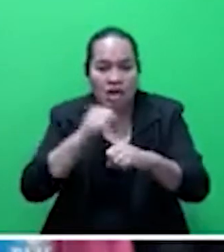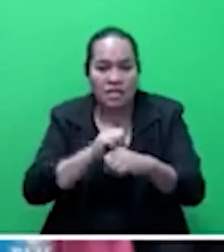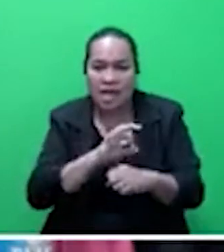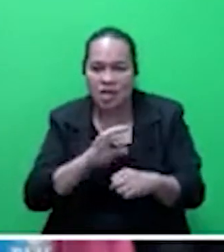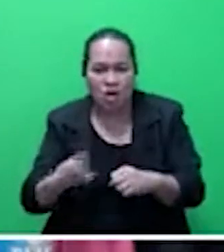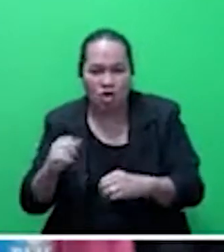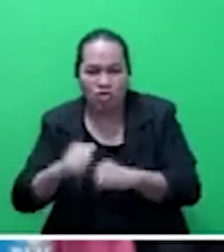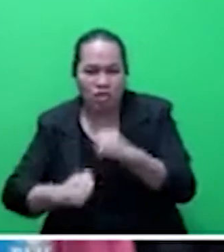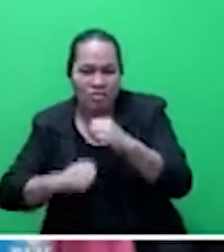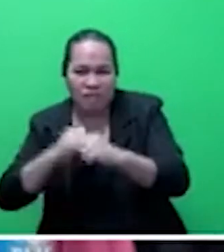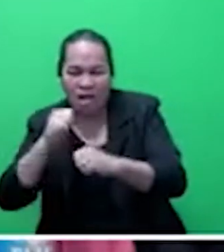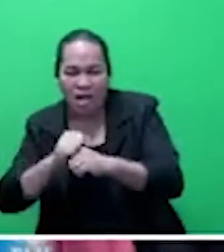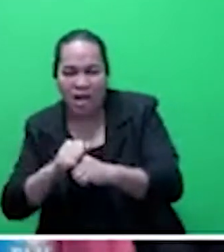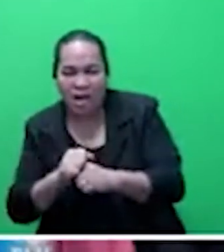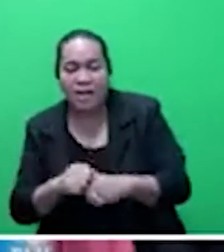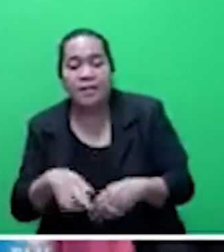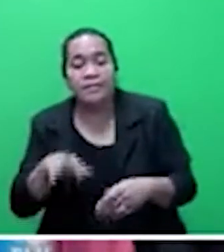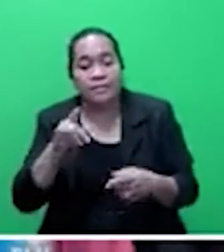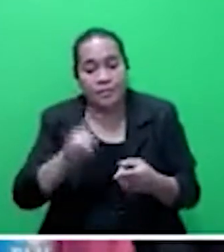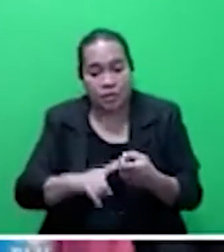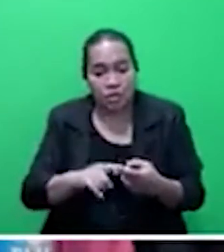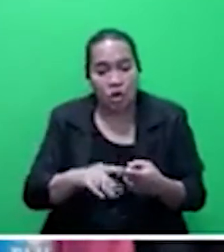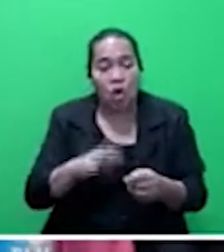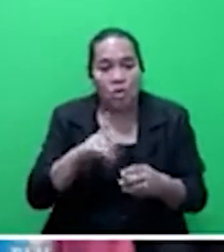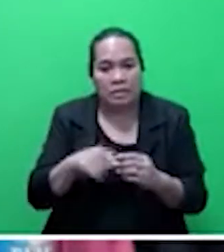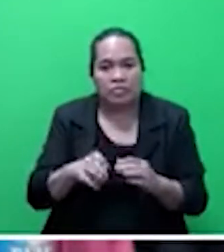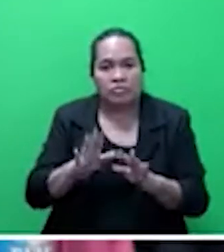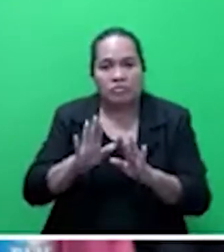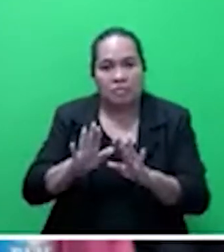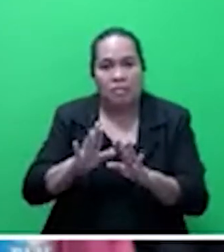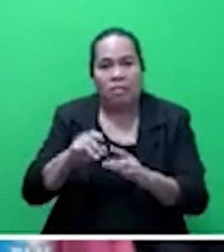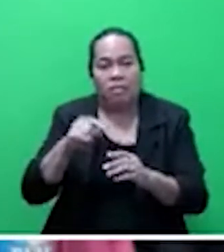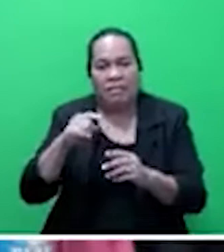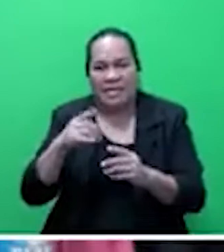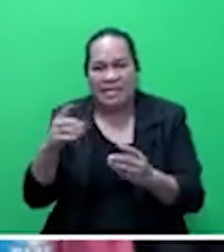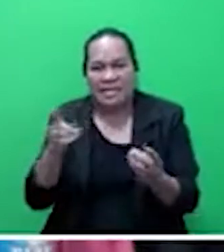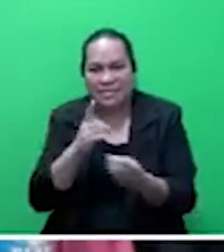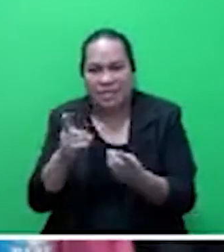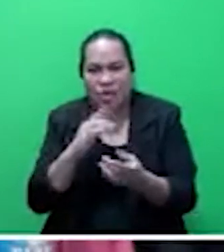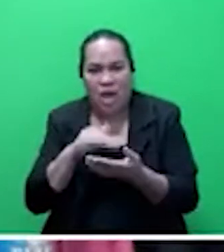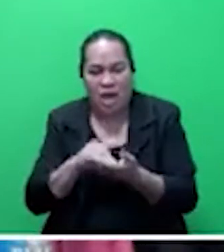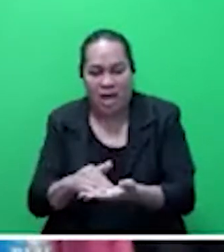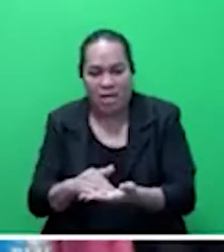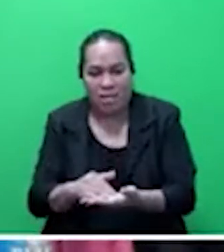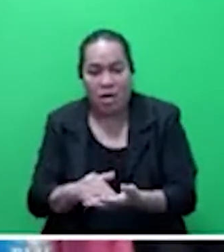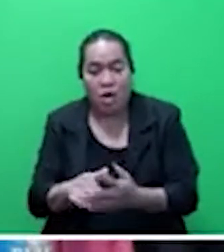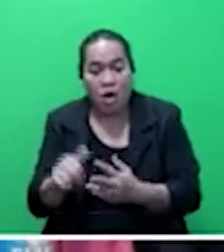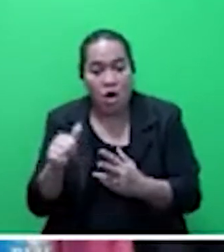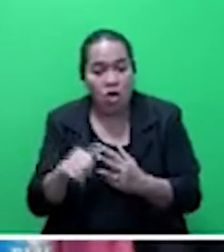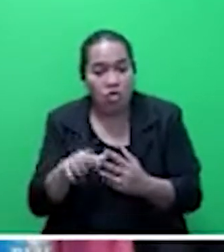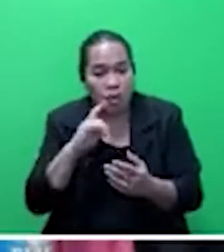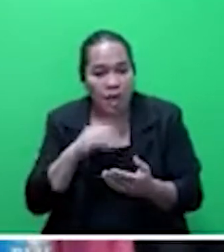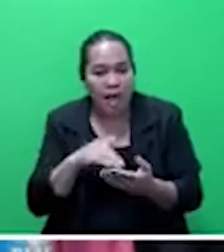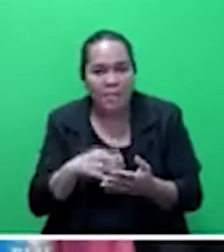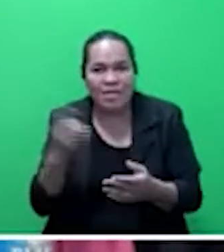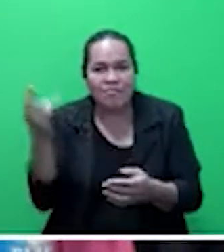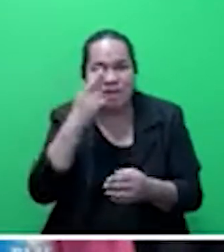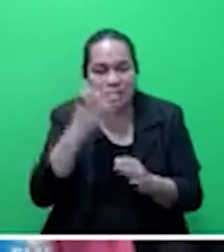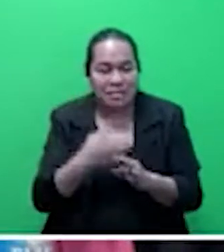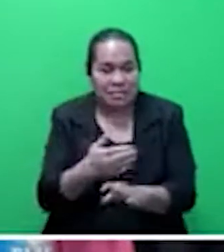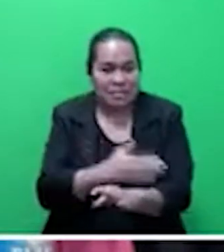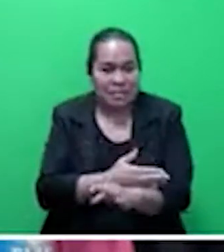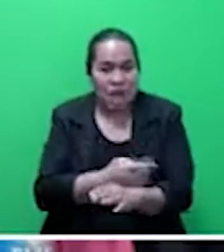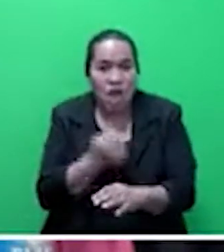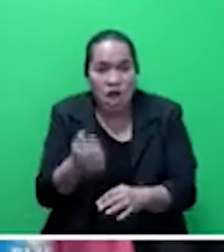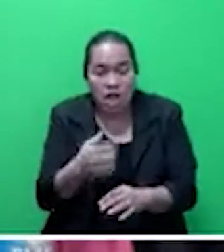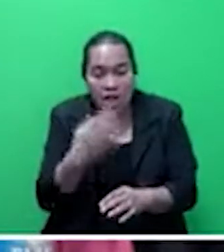to elevate the impact of disasters. Such investments will help the navigate complex risk area faster and